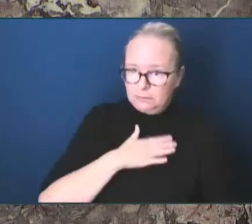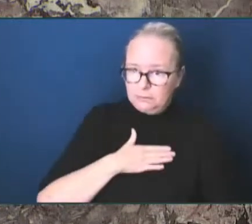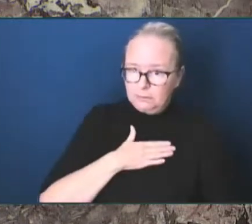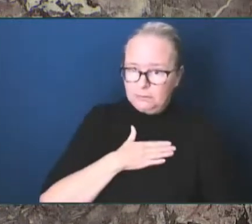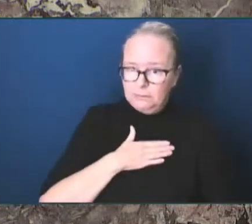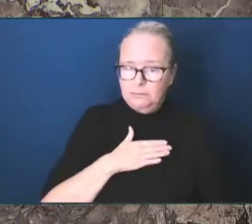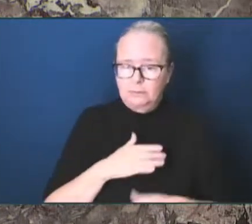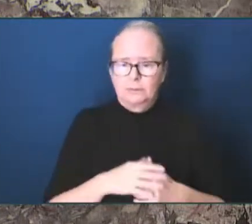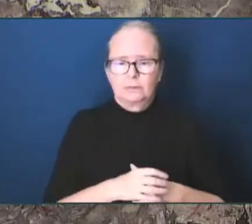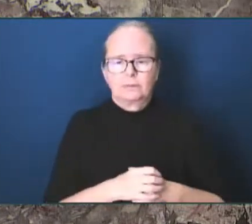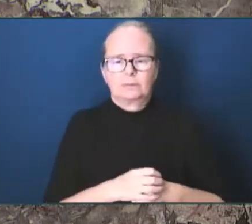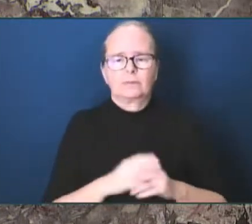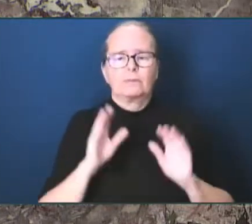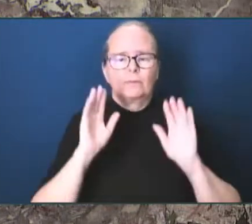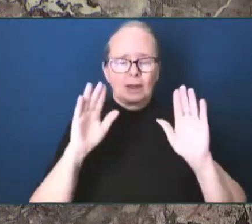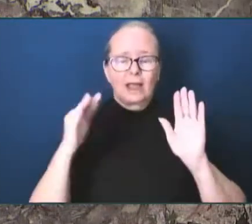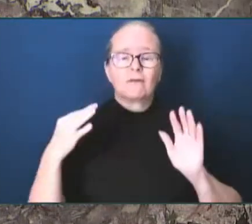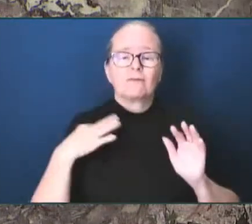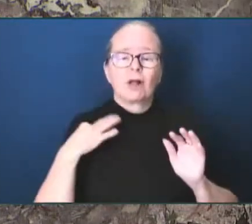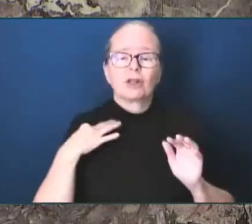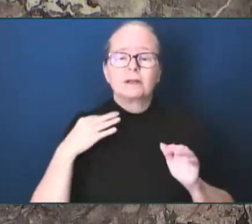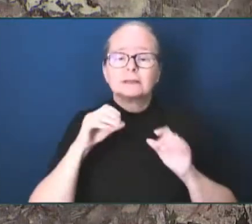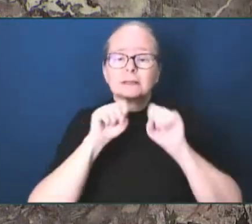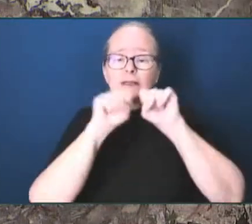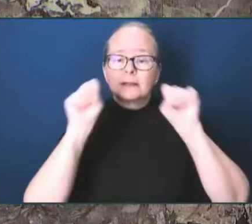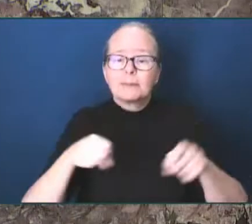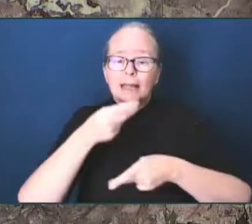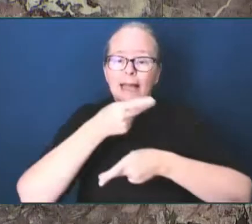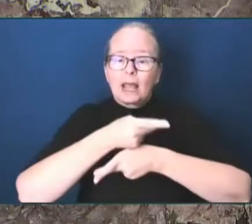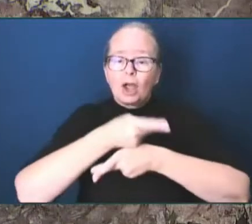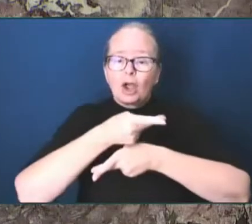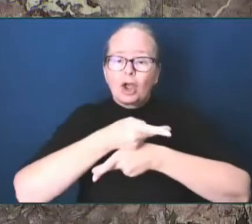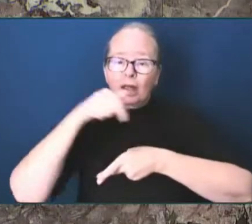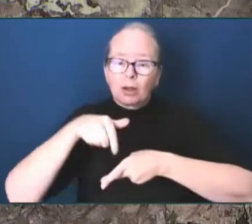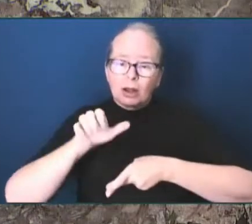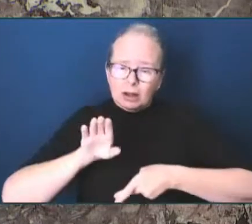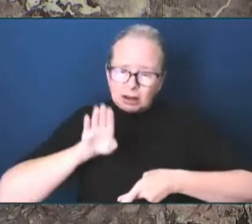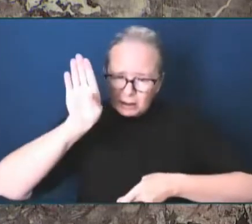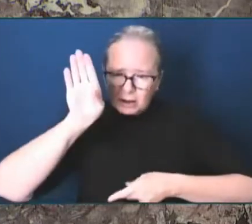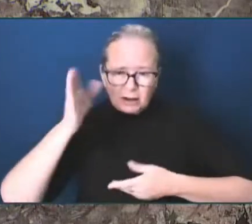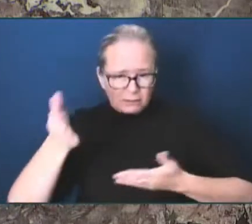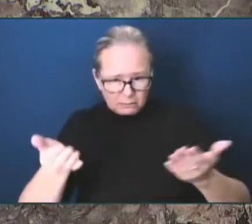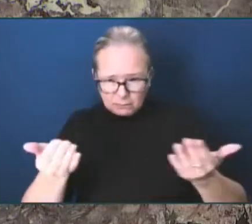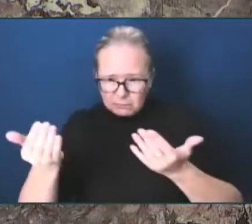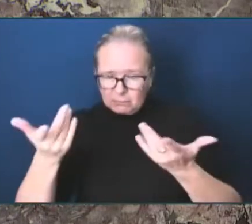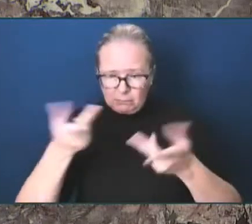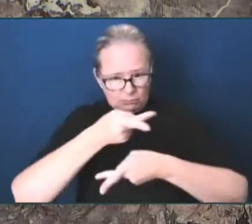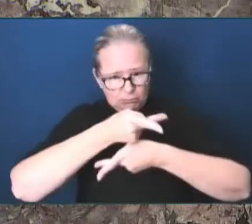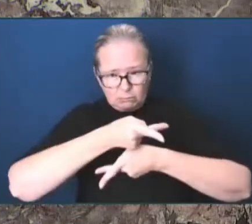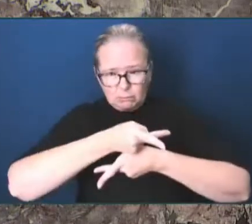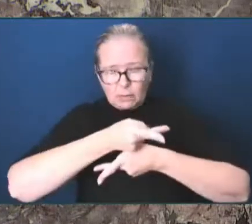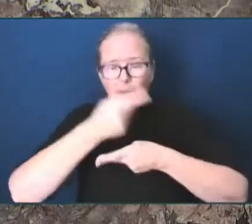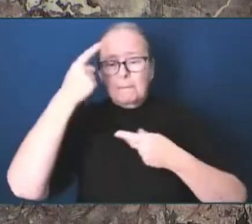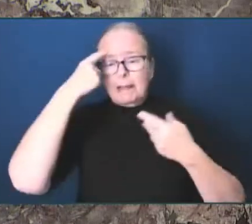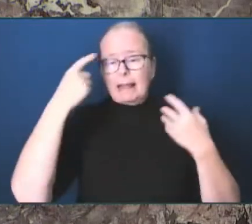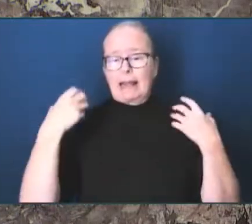people are asking for. A review of the Mental Health Act is something that our government certainly has under consideration and will get